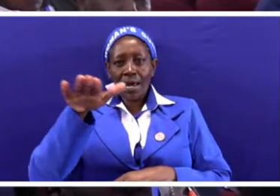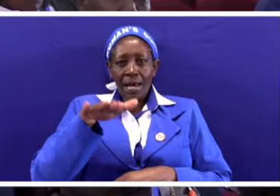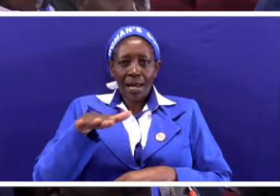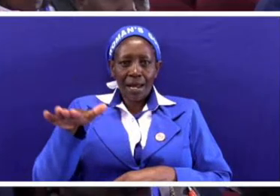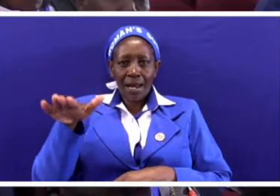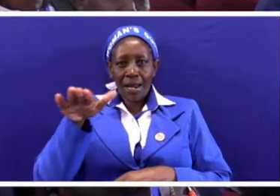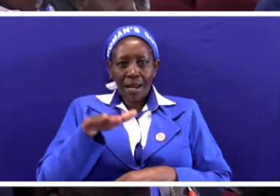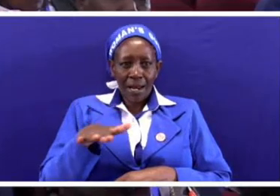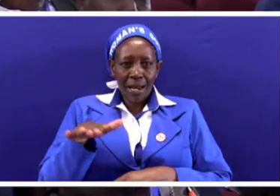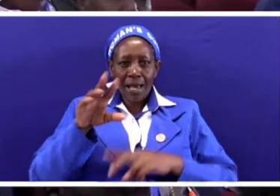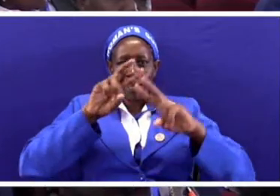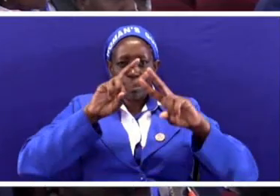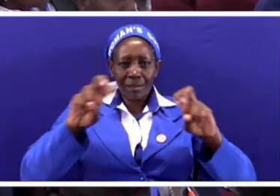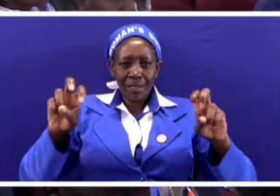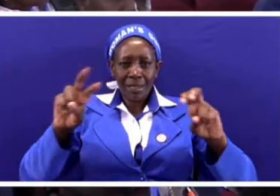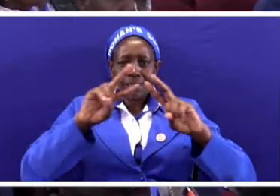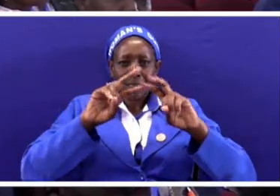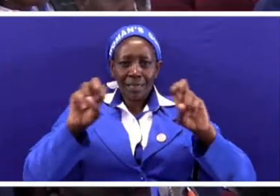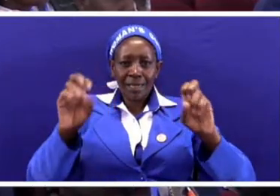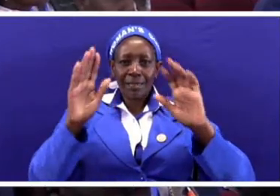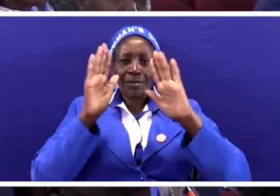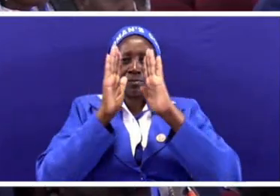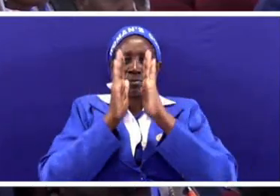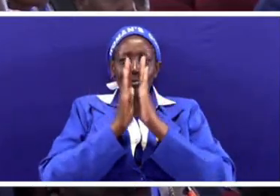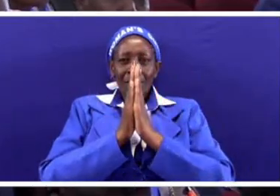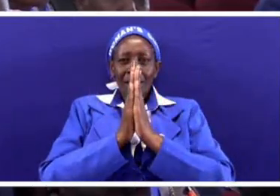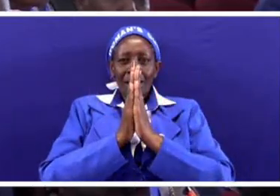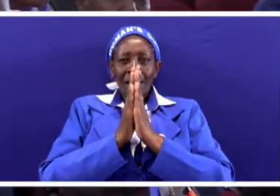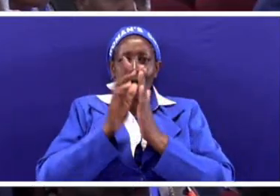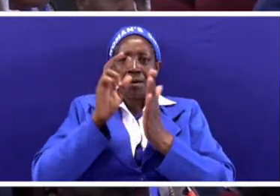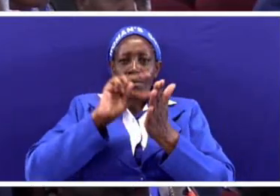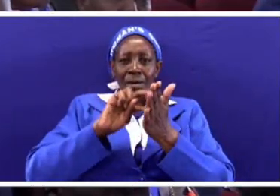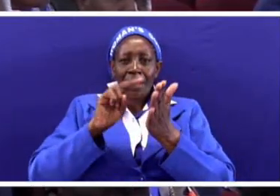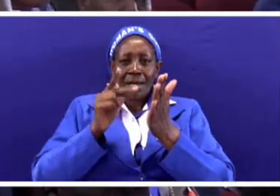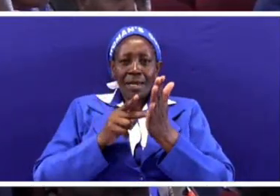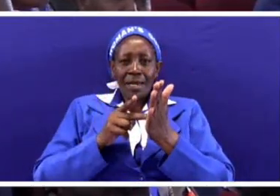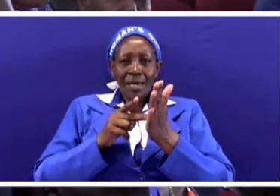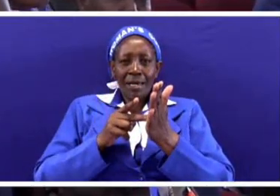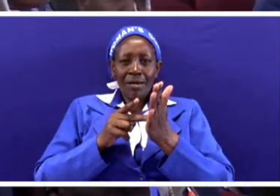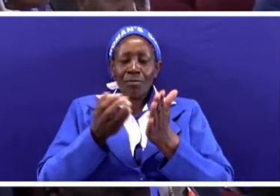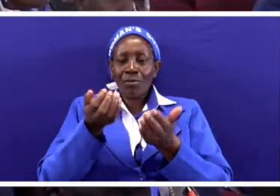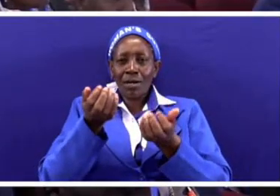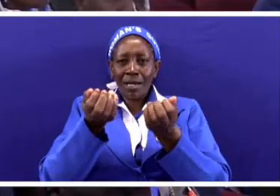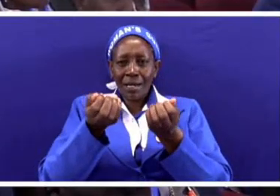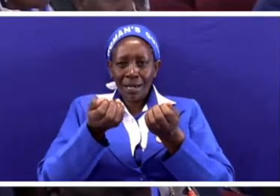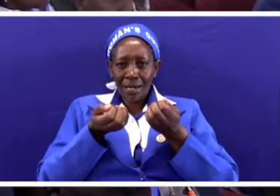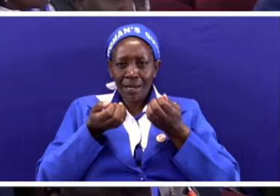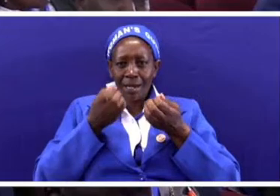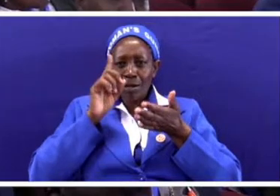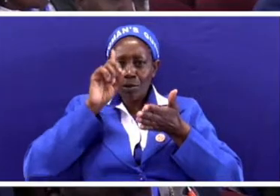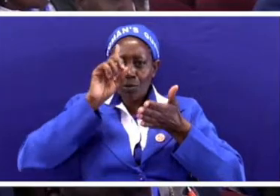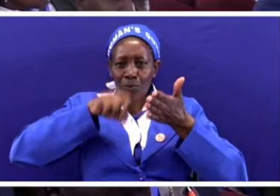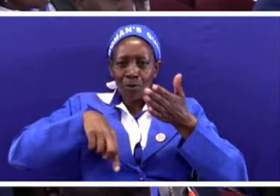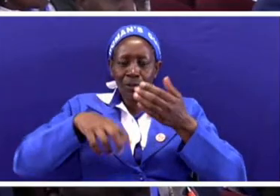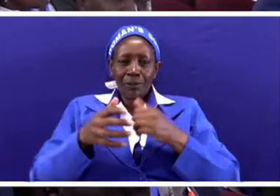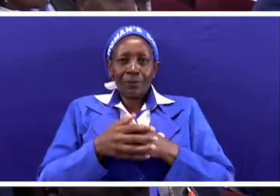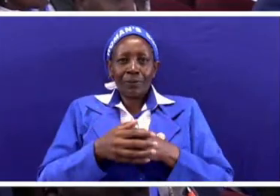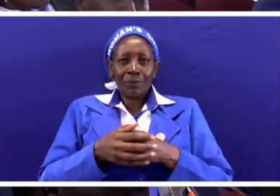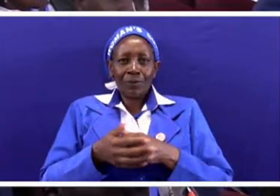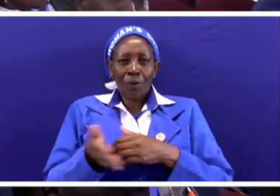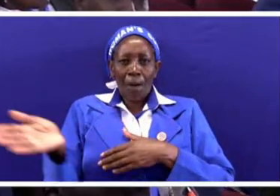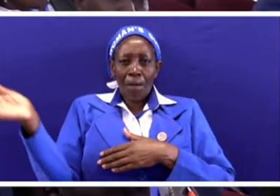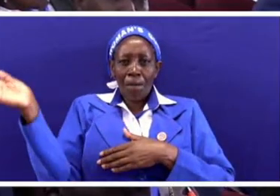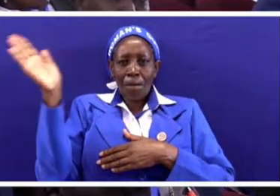prayers. So what is it that we need innovation in order to move and get our women back to